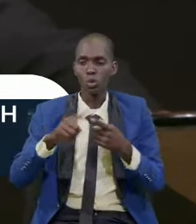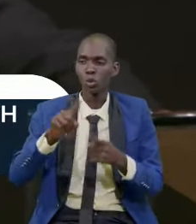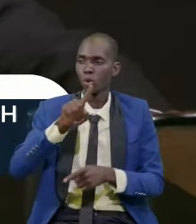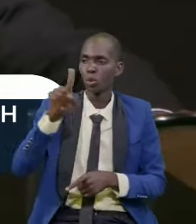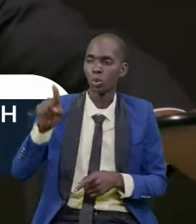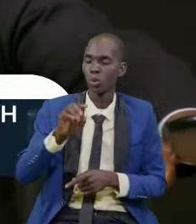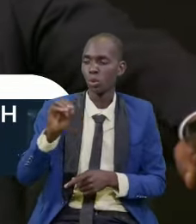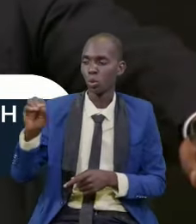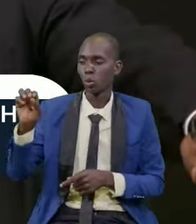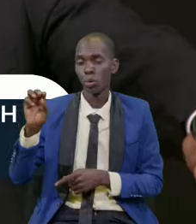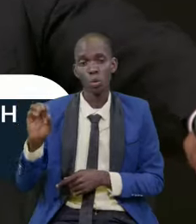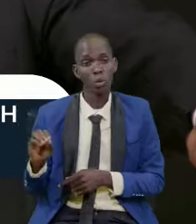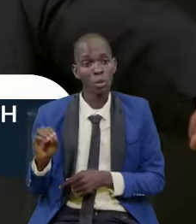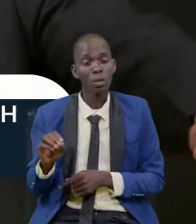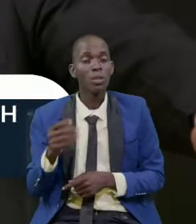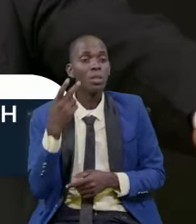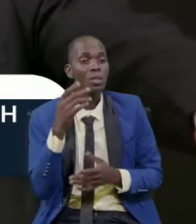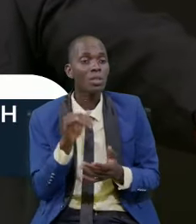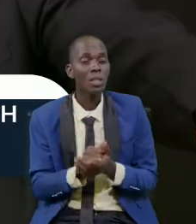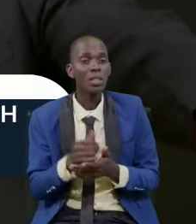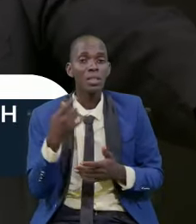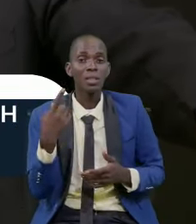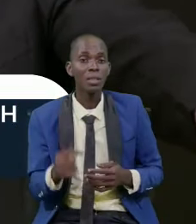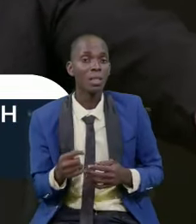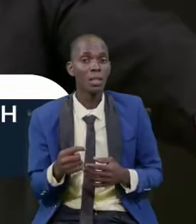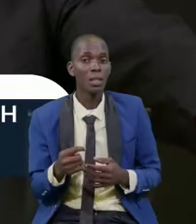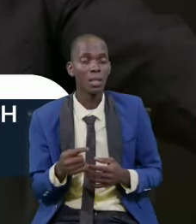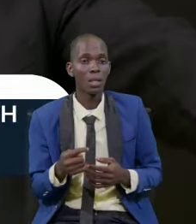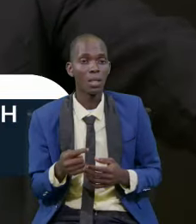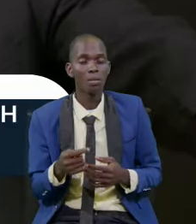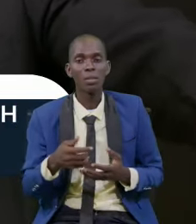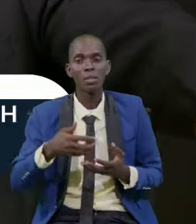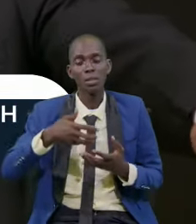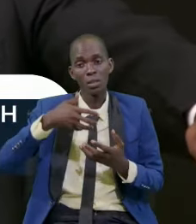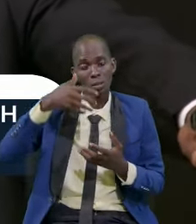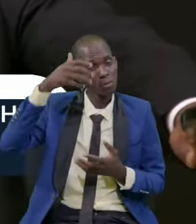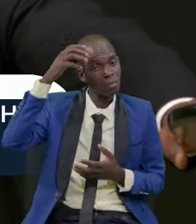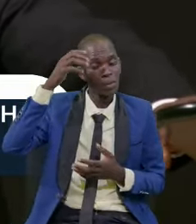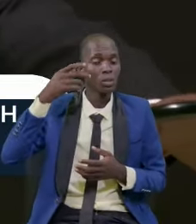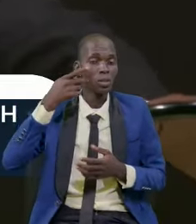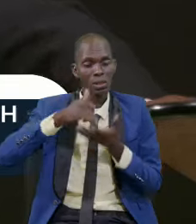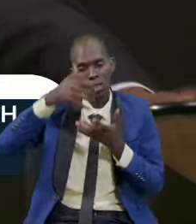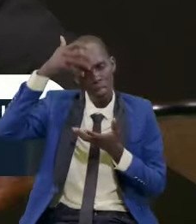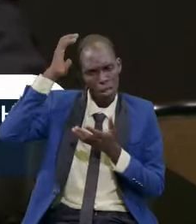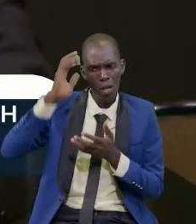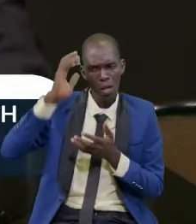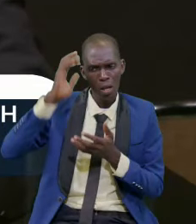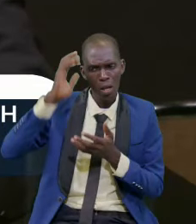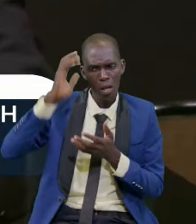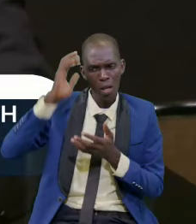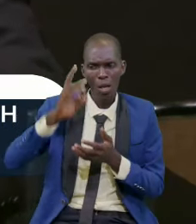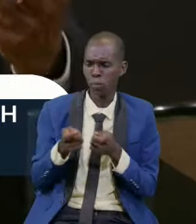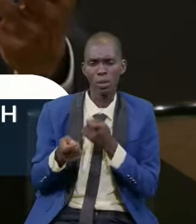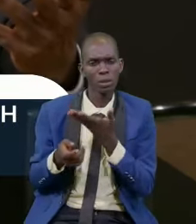see lions being tamed, the elephants being tamed, and you see